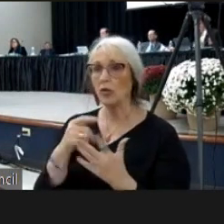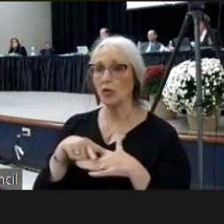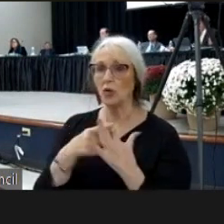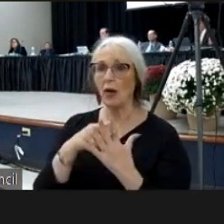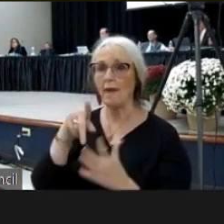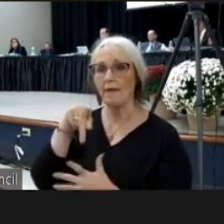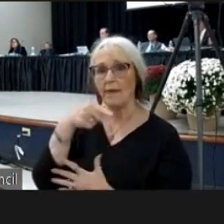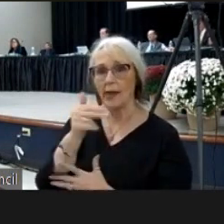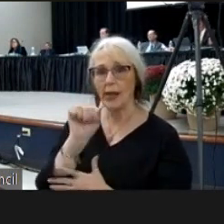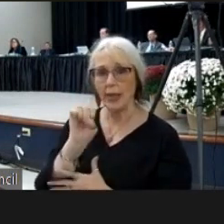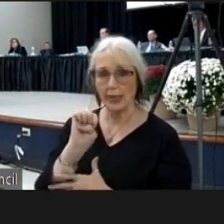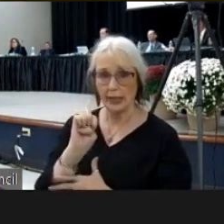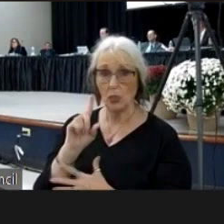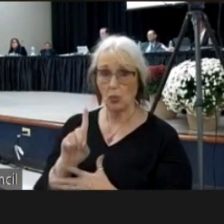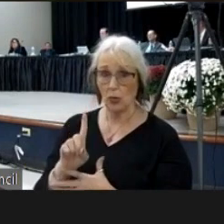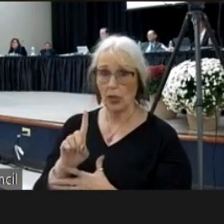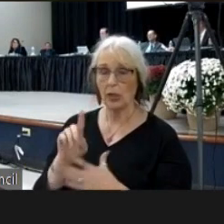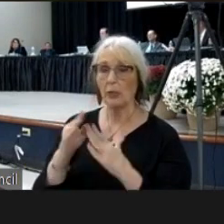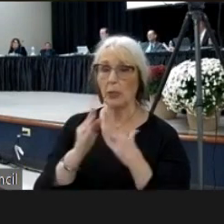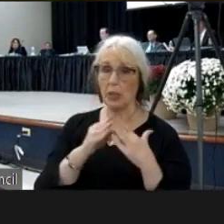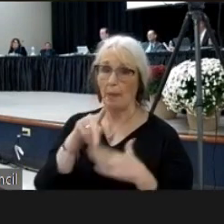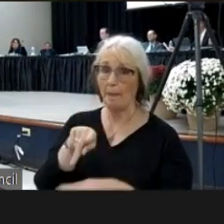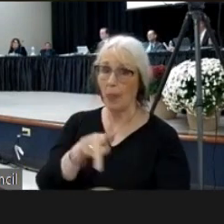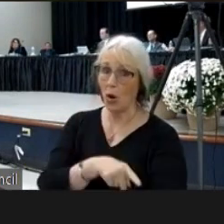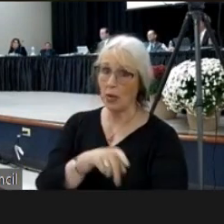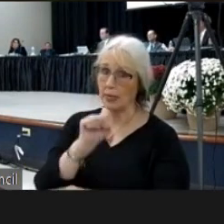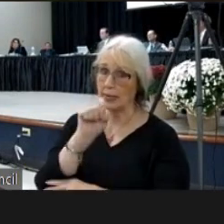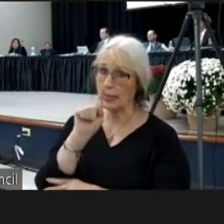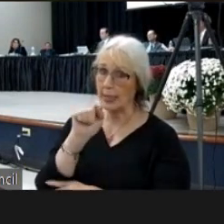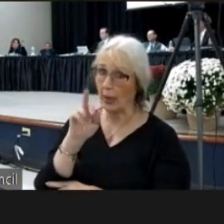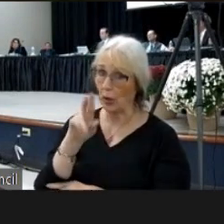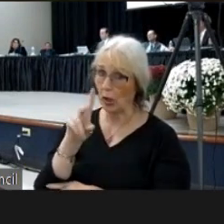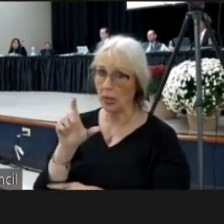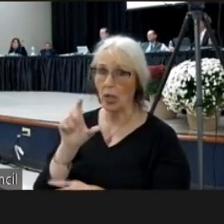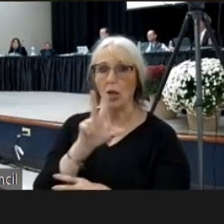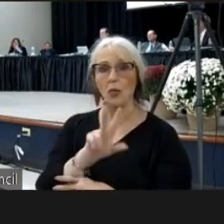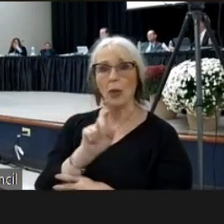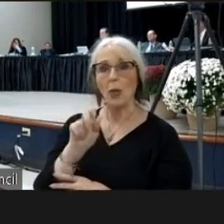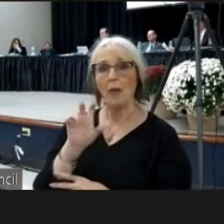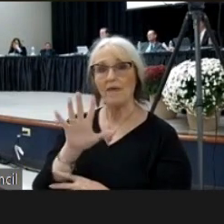of community park standards. That's a total of